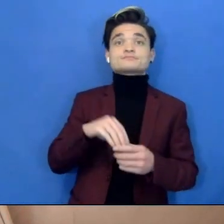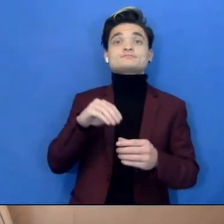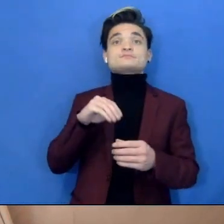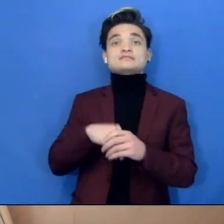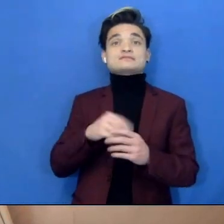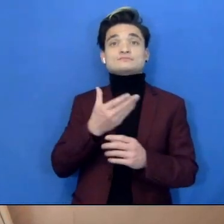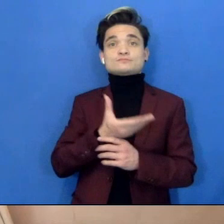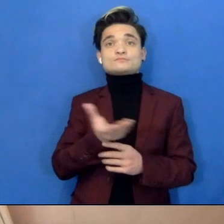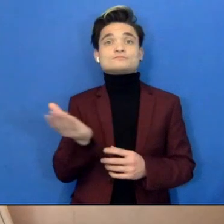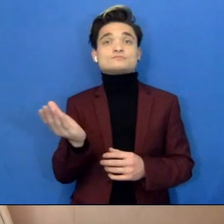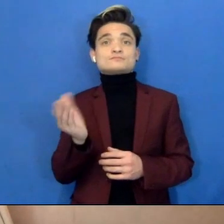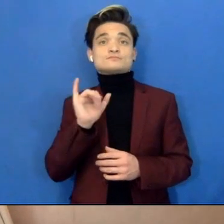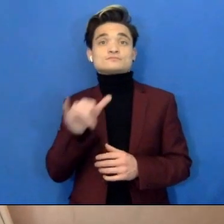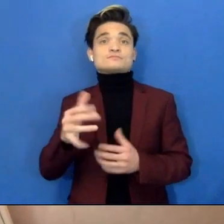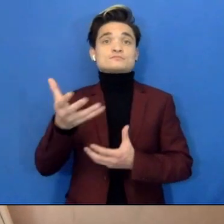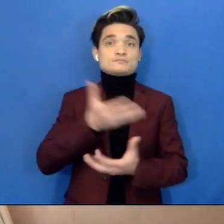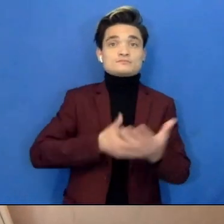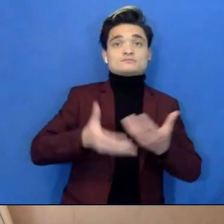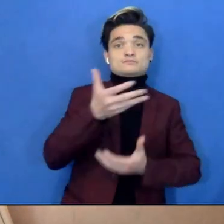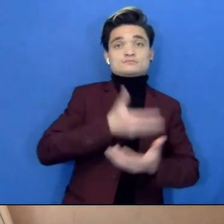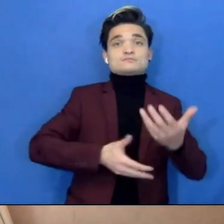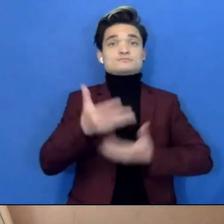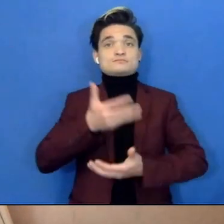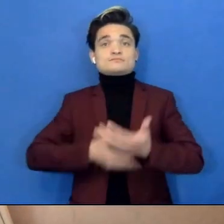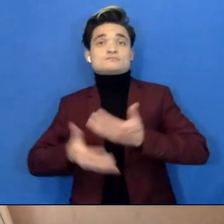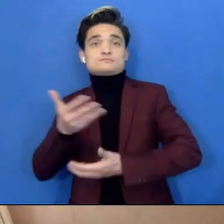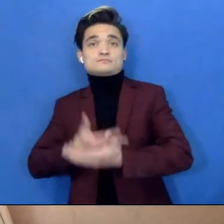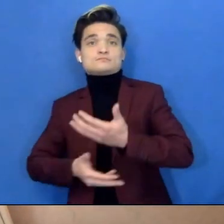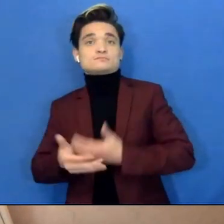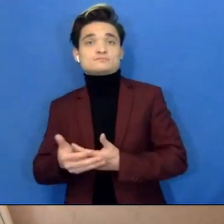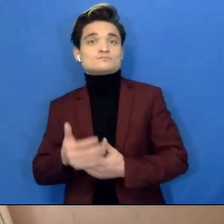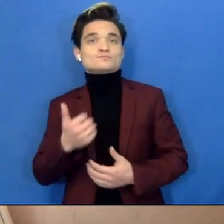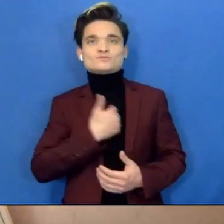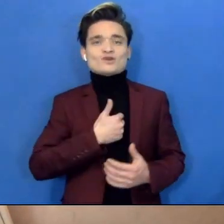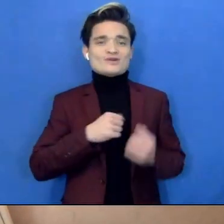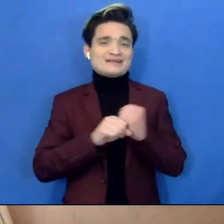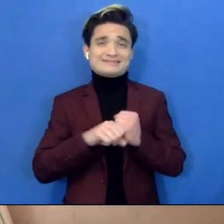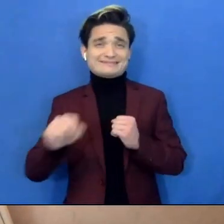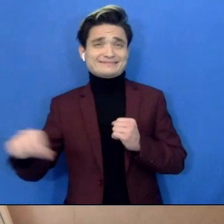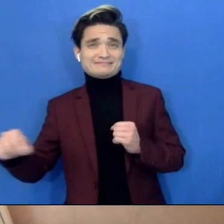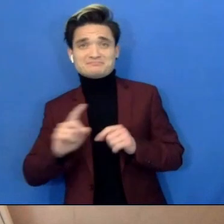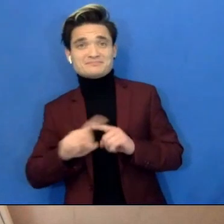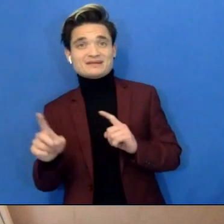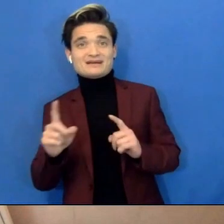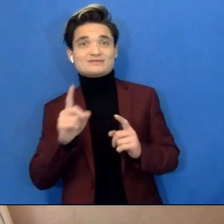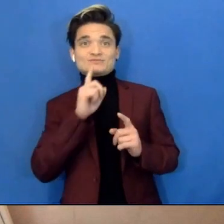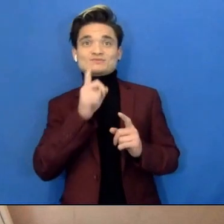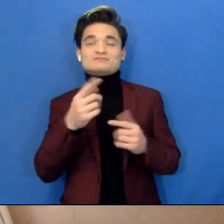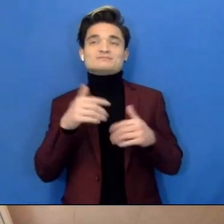be. It's fine, don't worry. I'm a nerd. I'm a nerd. We're here for this. We're here for this.